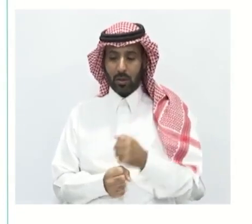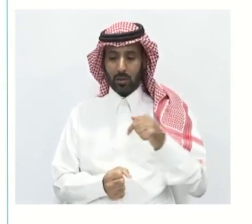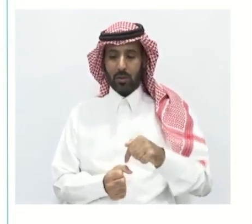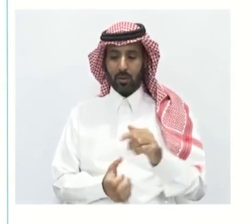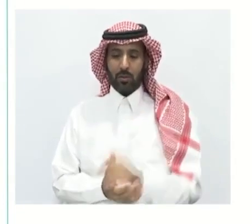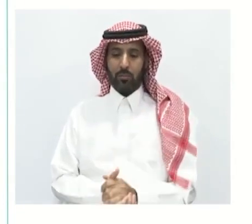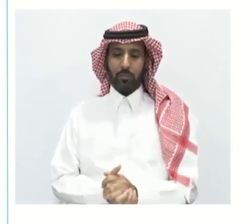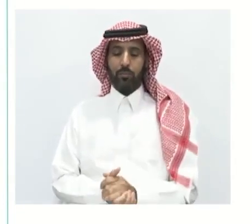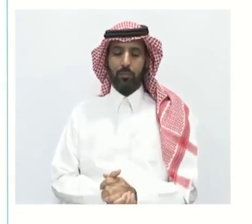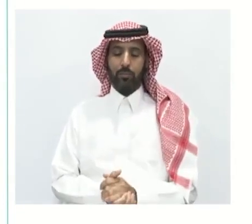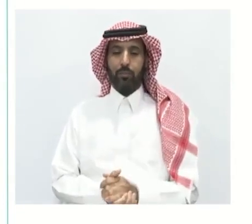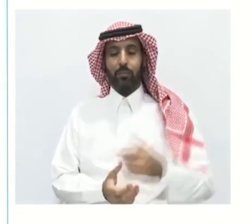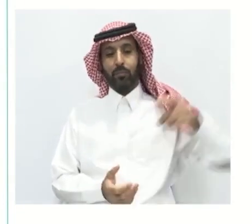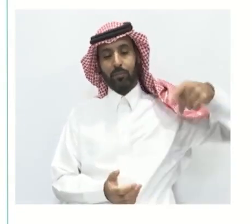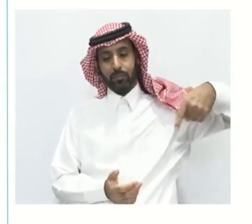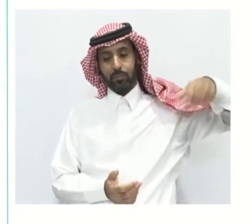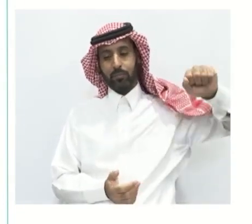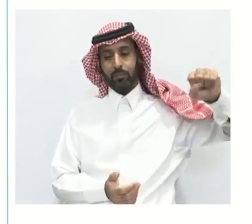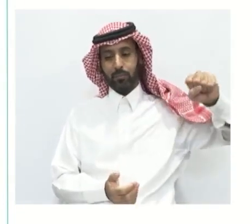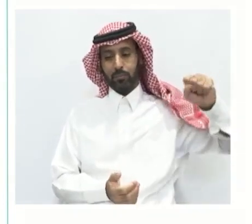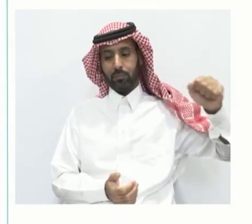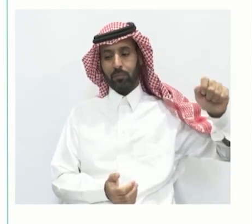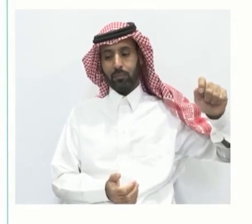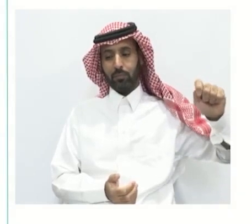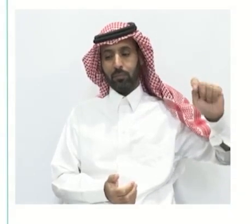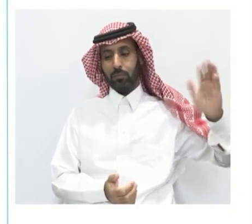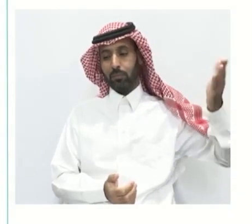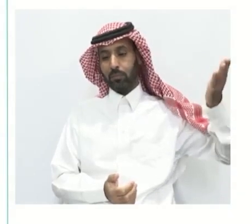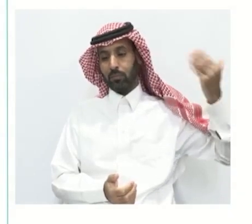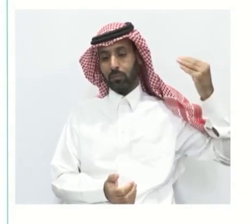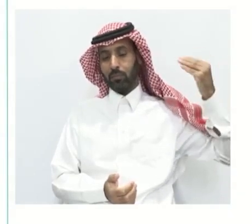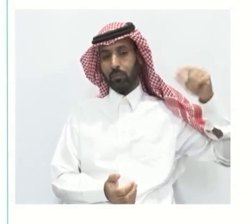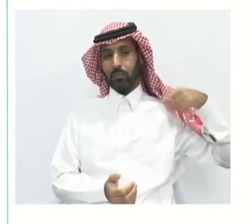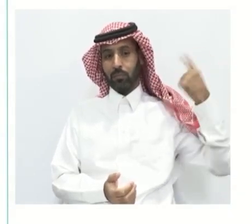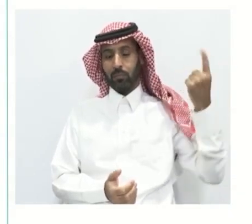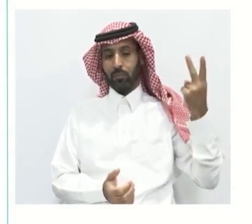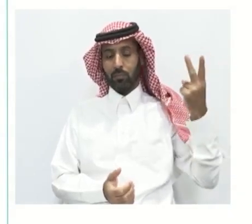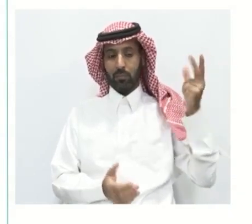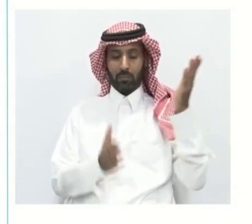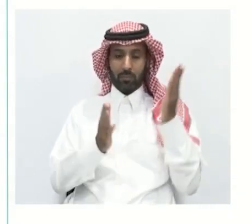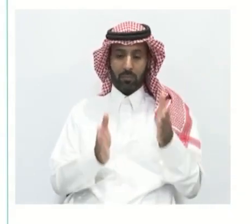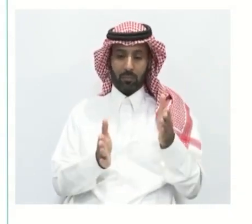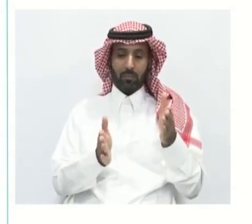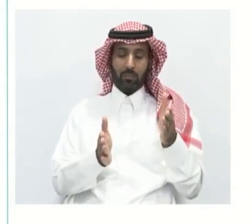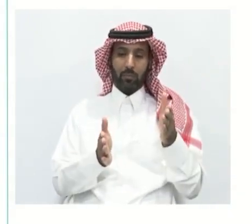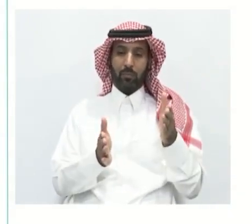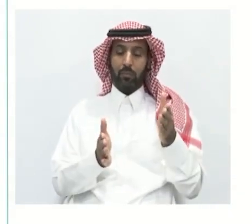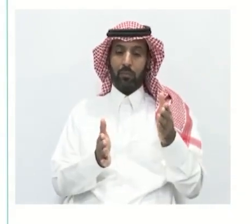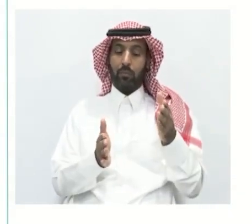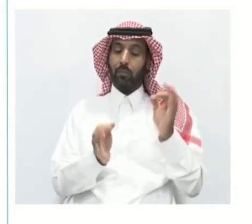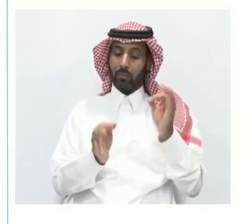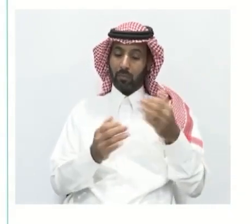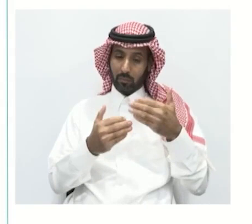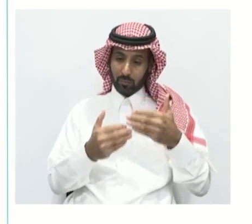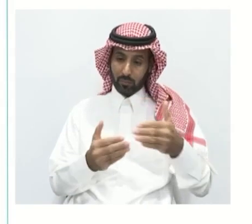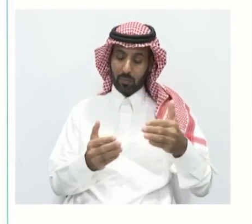past tense here, the verbs in the past tense. We have two two ways of writing them and